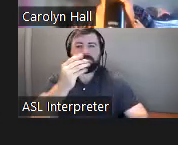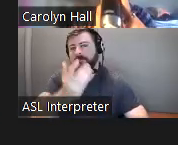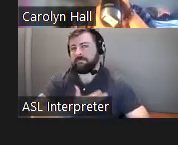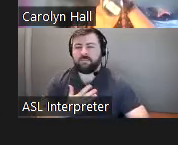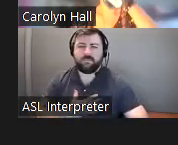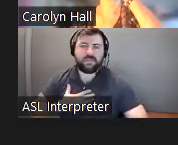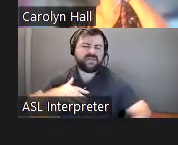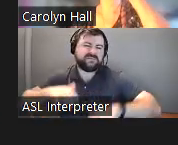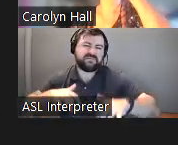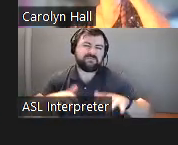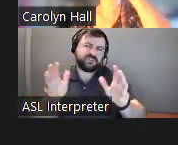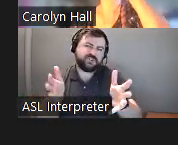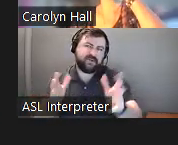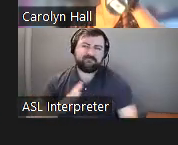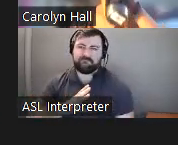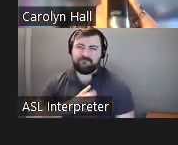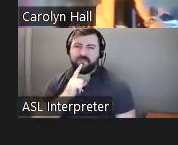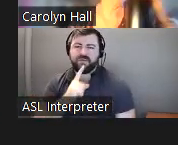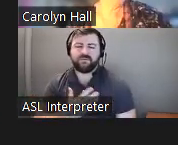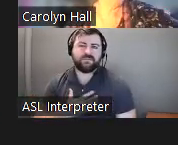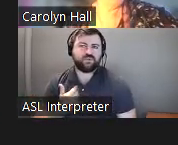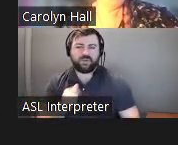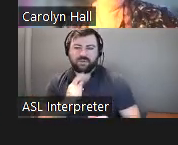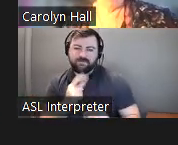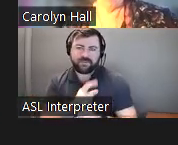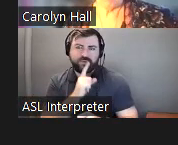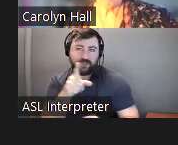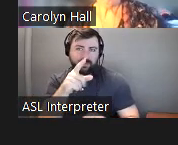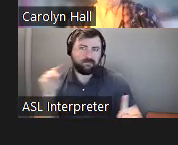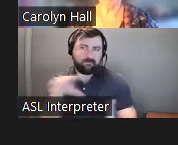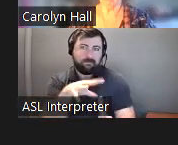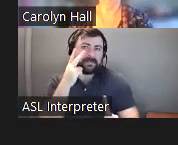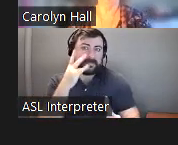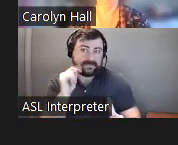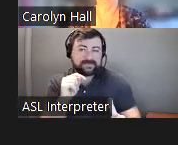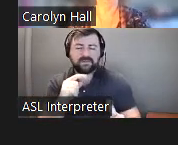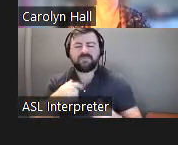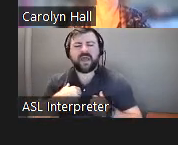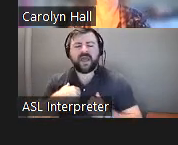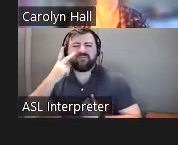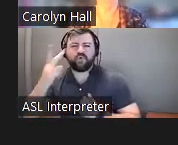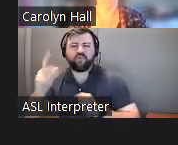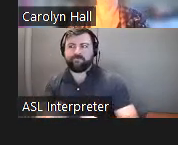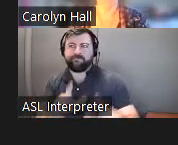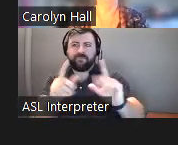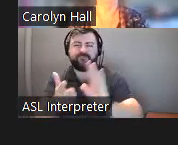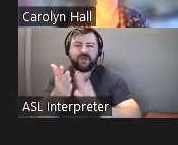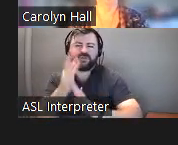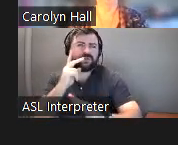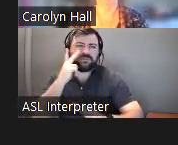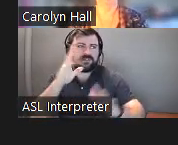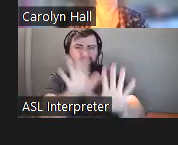Type it in the chat. Be happy to try to troubleshoot, but everyone should be able to see it. You do have a view function to be able to see the entire